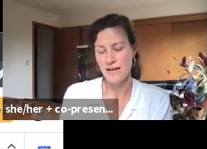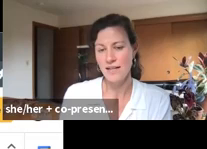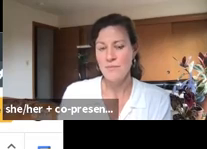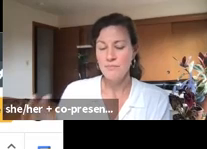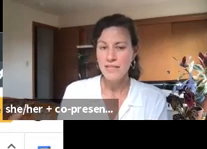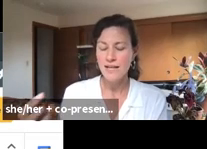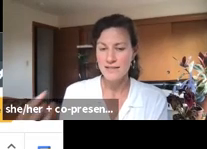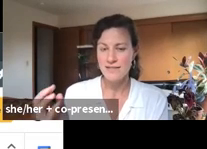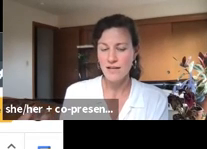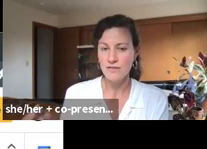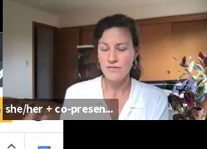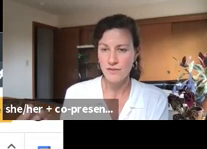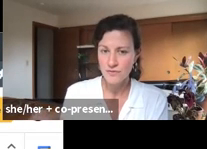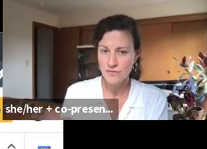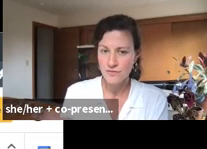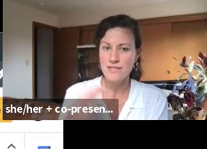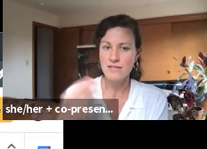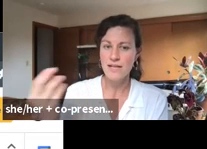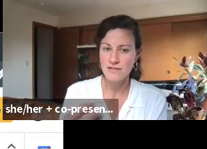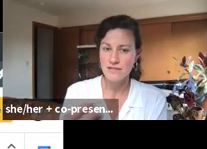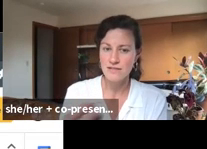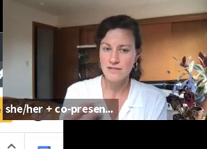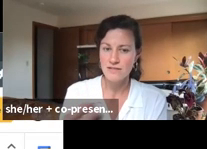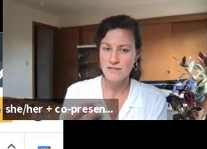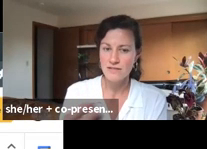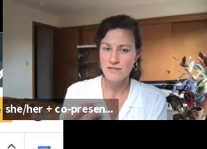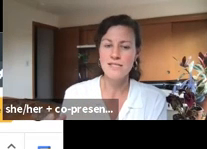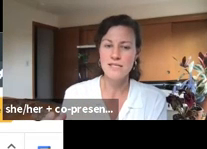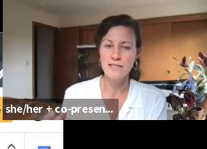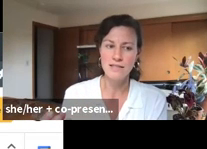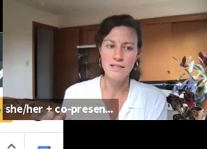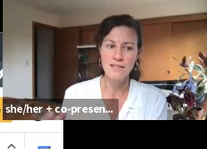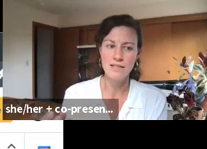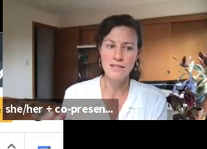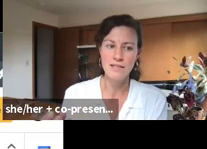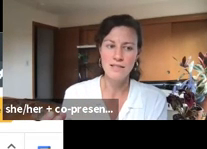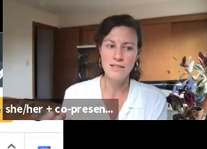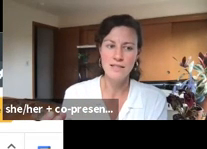is that media itself, and through this lens of media literacy, is a way